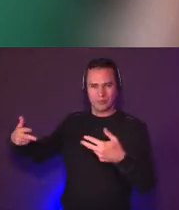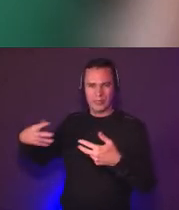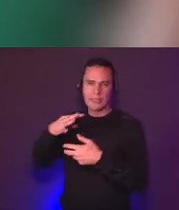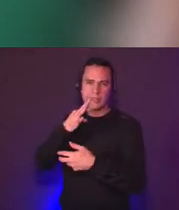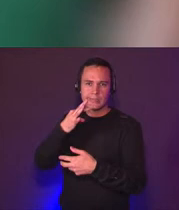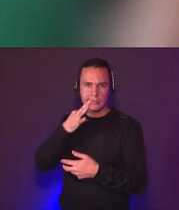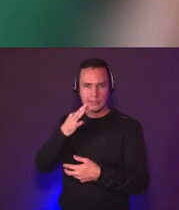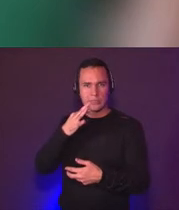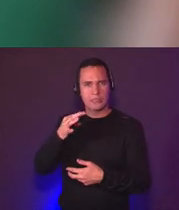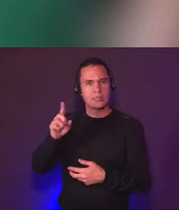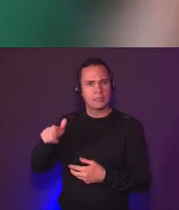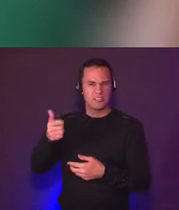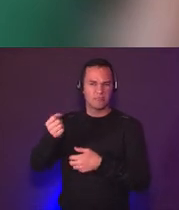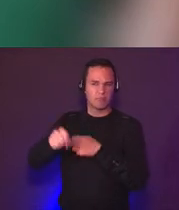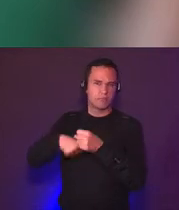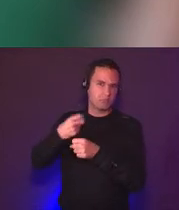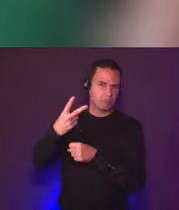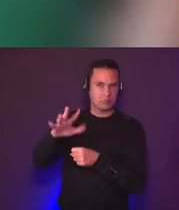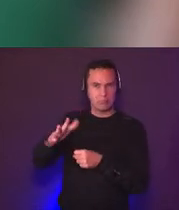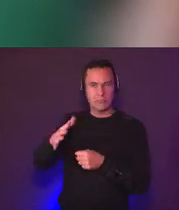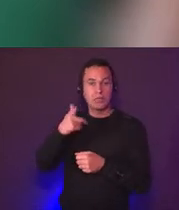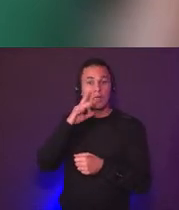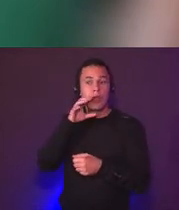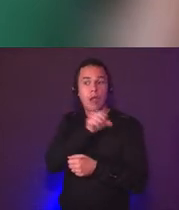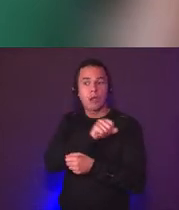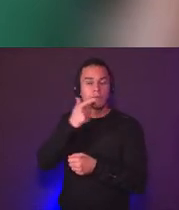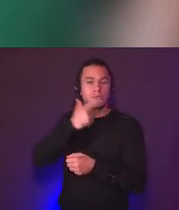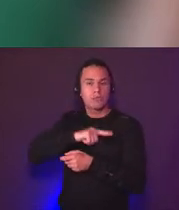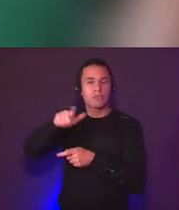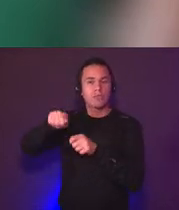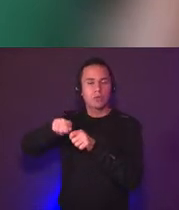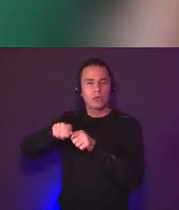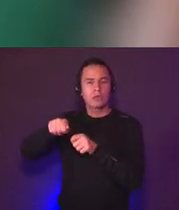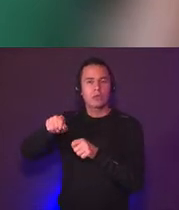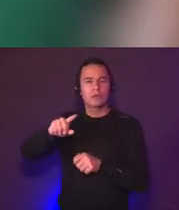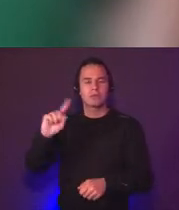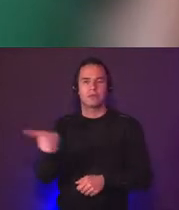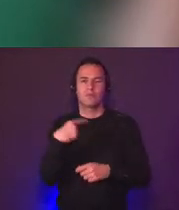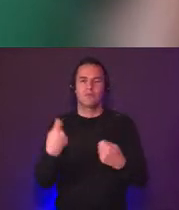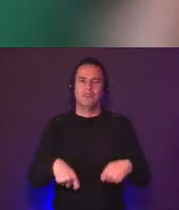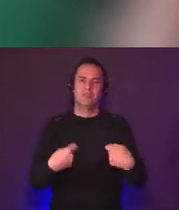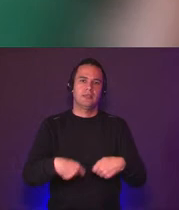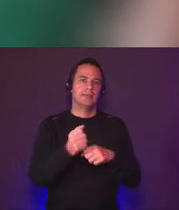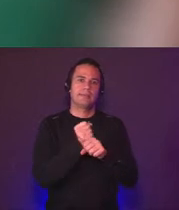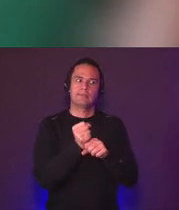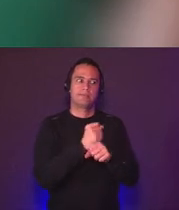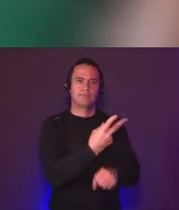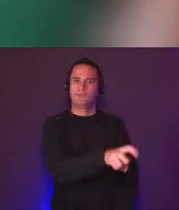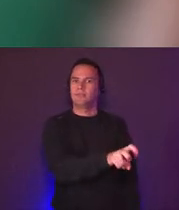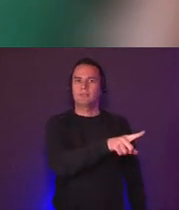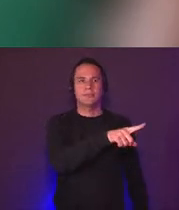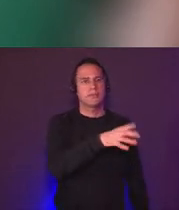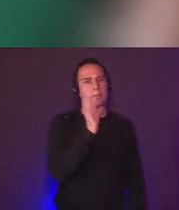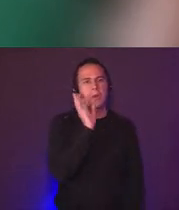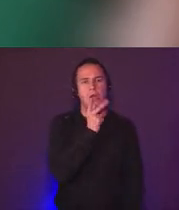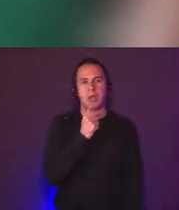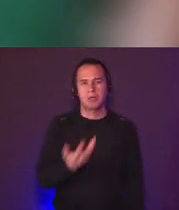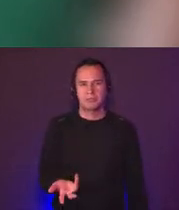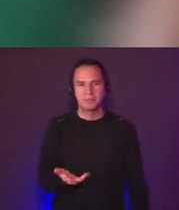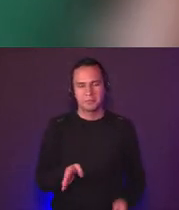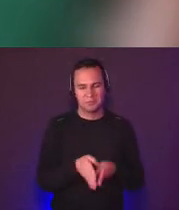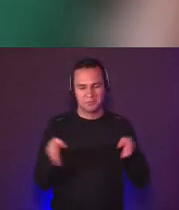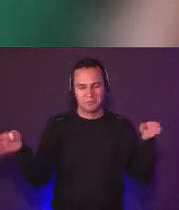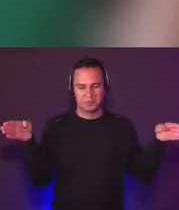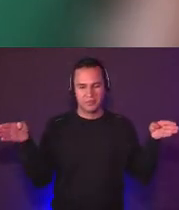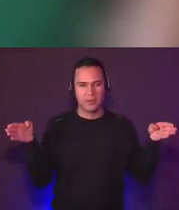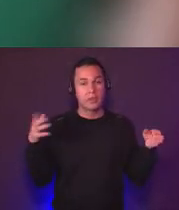years, they were able to do what it took U.S. journalists 20, 25 years to do. One of the interesting moments for me is I was